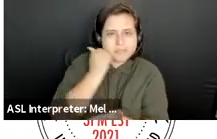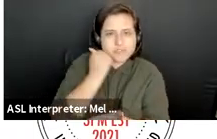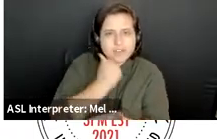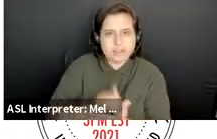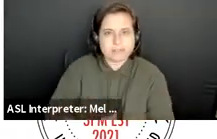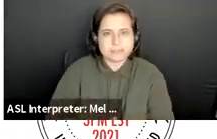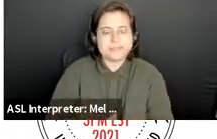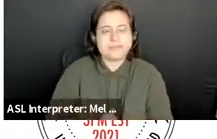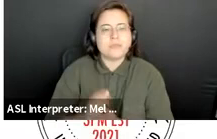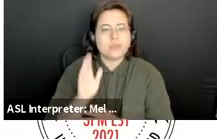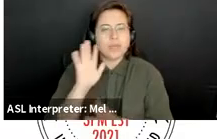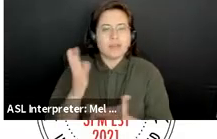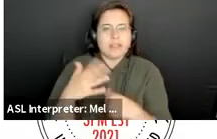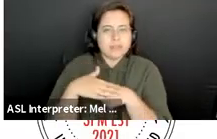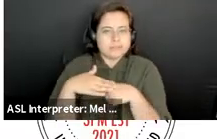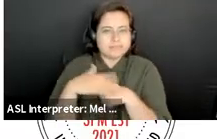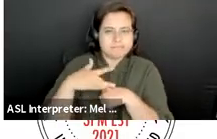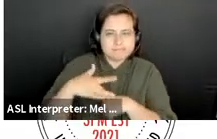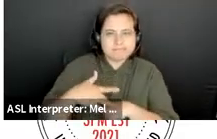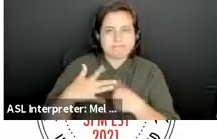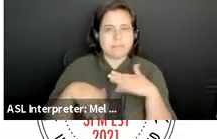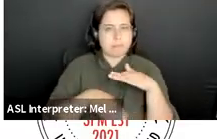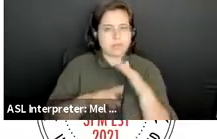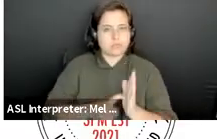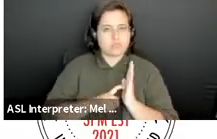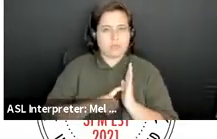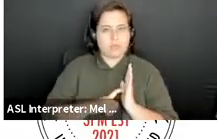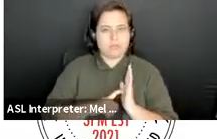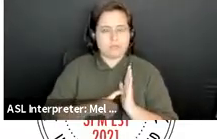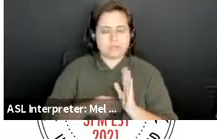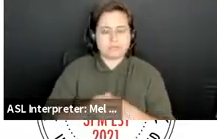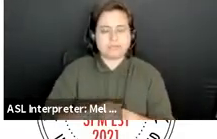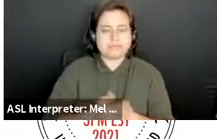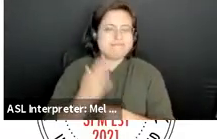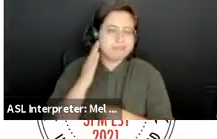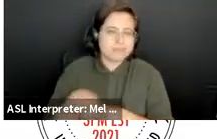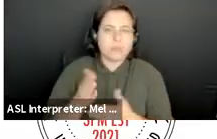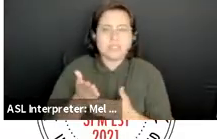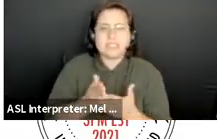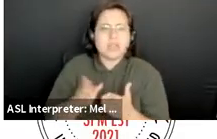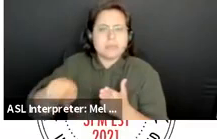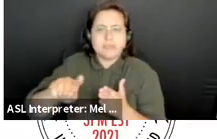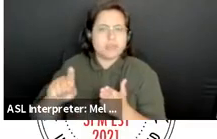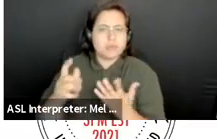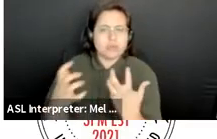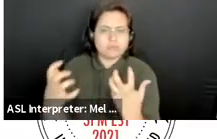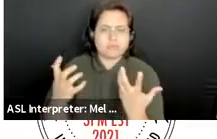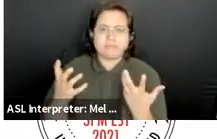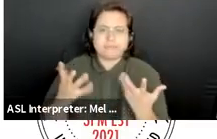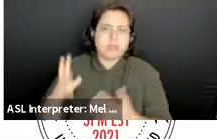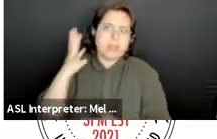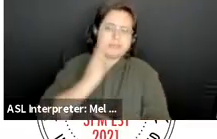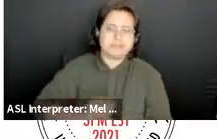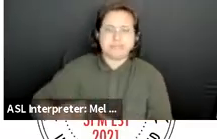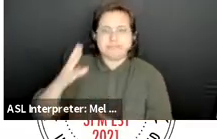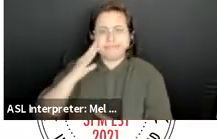overview some of the basic requirements. We know some come to this conversation with a lot of experience in navigating O&P artist visas, and